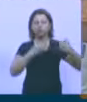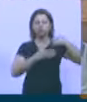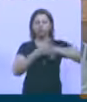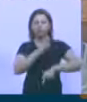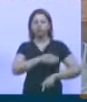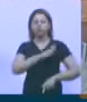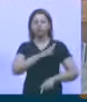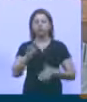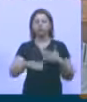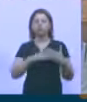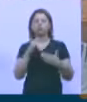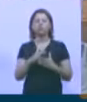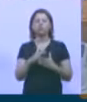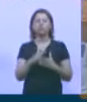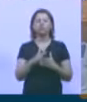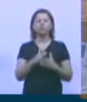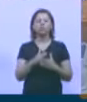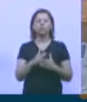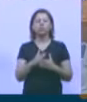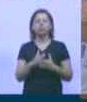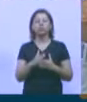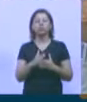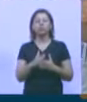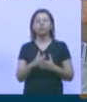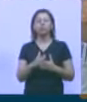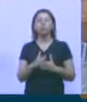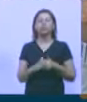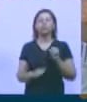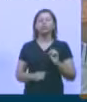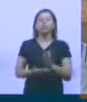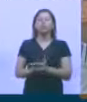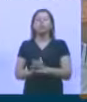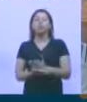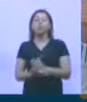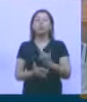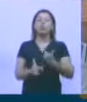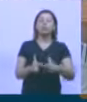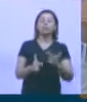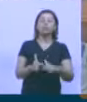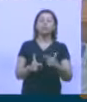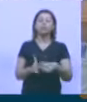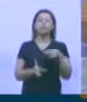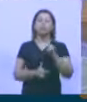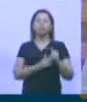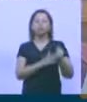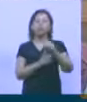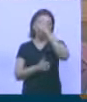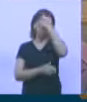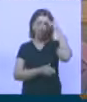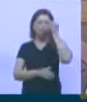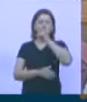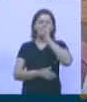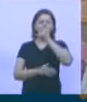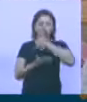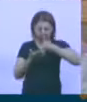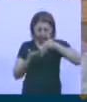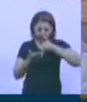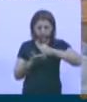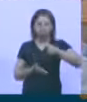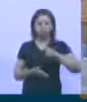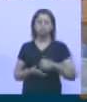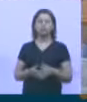interior de tudo, para a gente descobrir exatamente o ponto, o problema que levou essas pessoas a ficarem